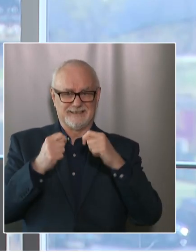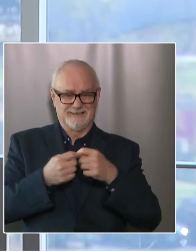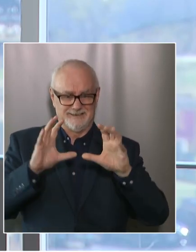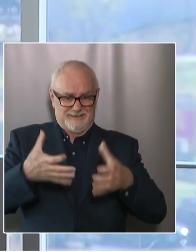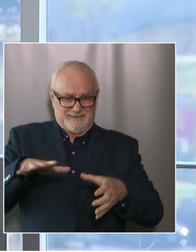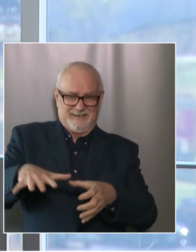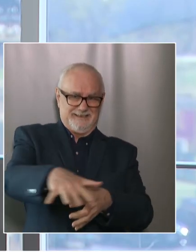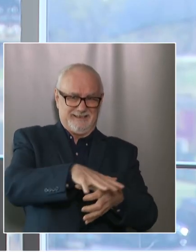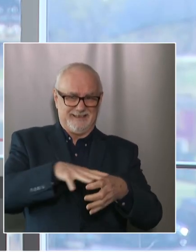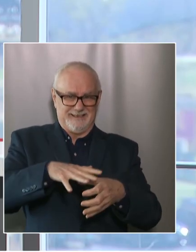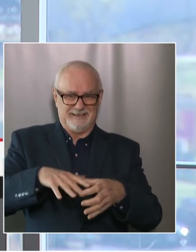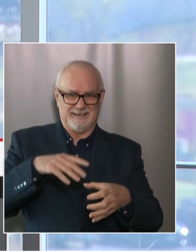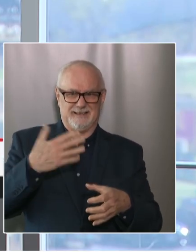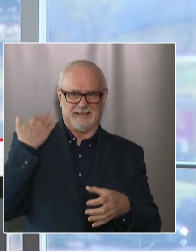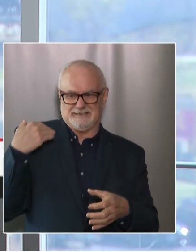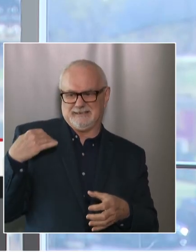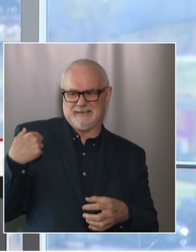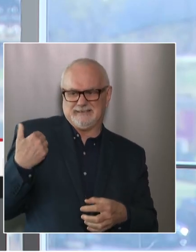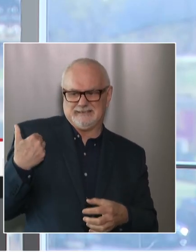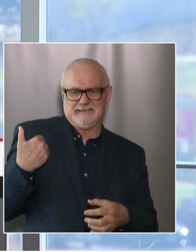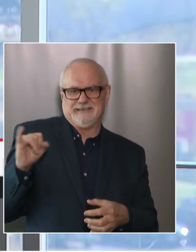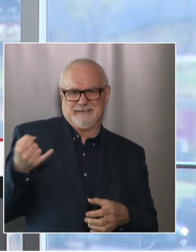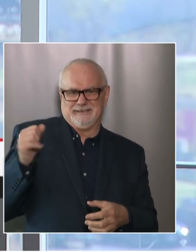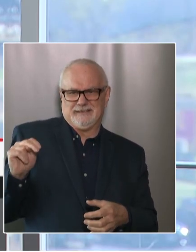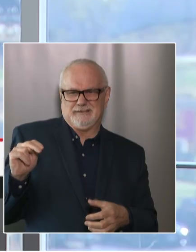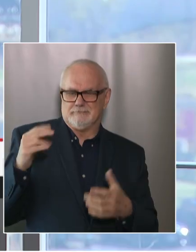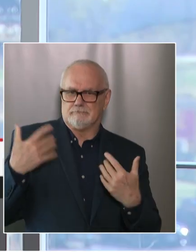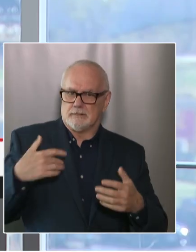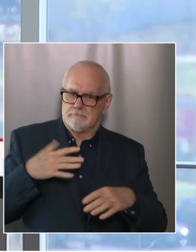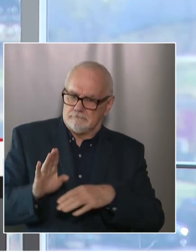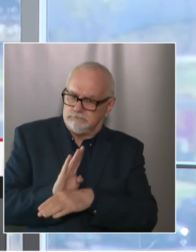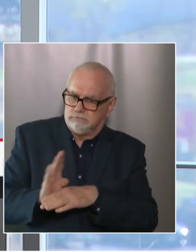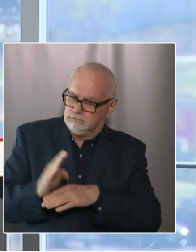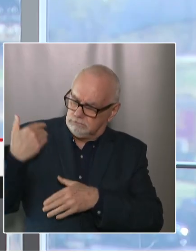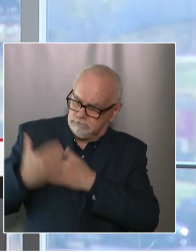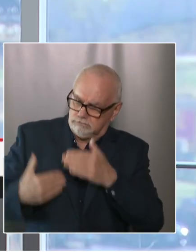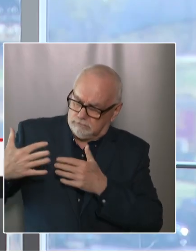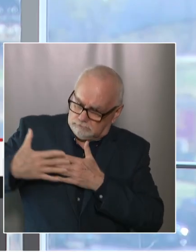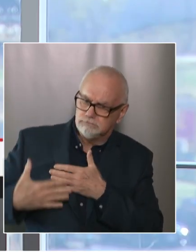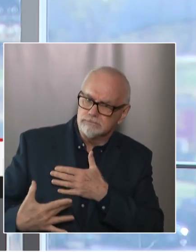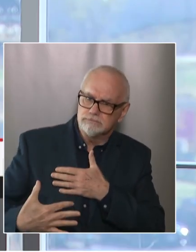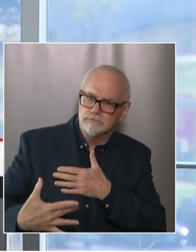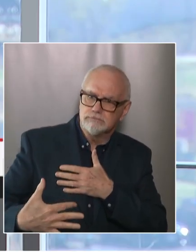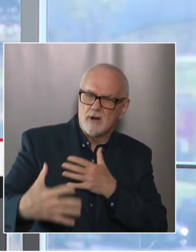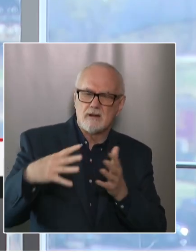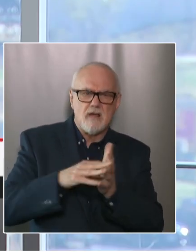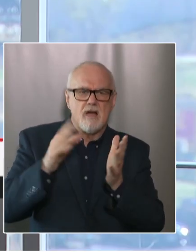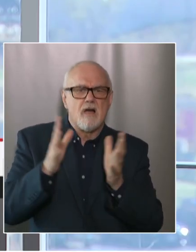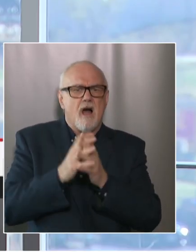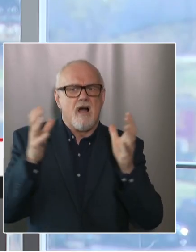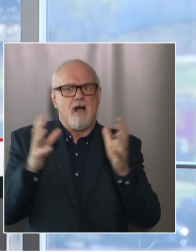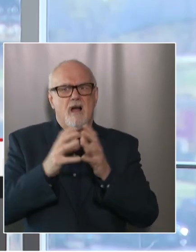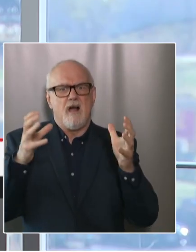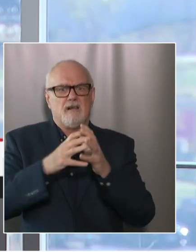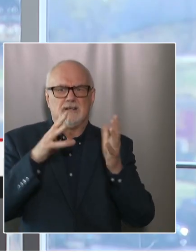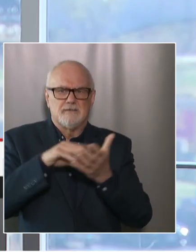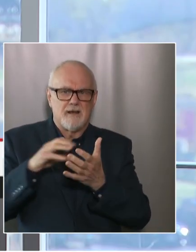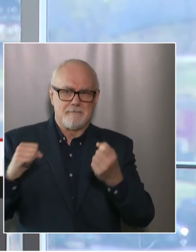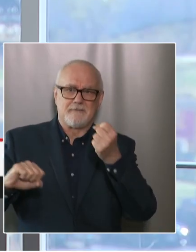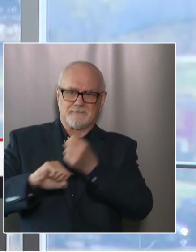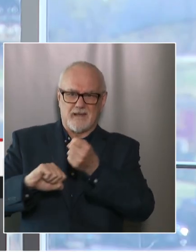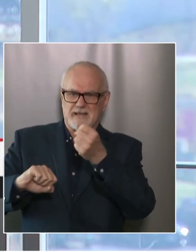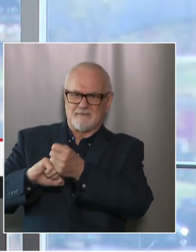whirlwind. But what I've learned is the fans here are passionate and very knowledgeable. They expect the